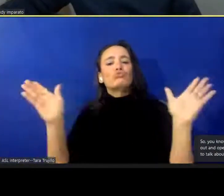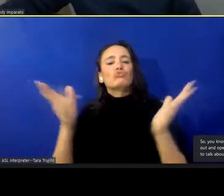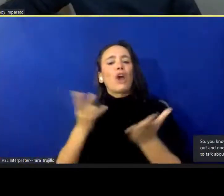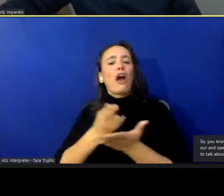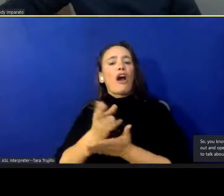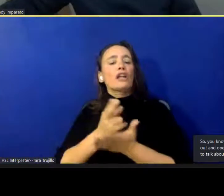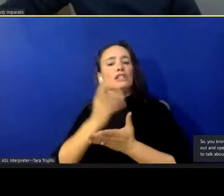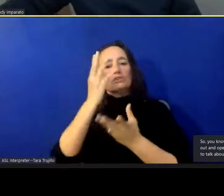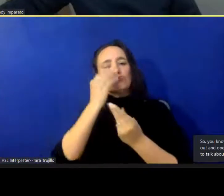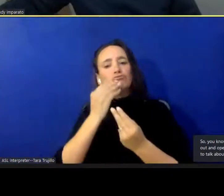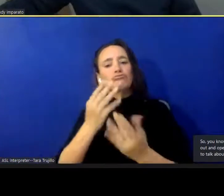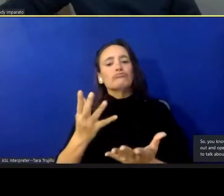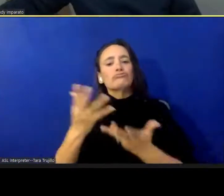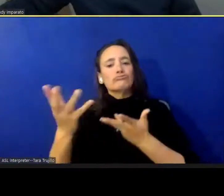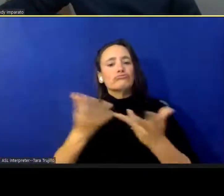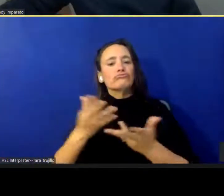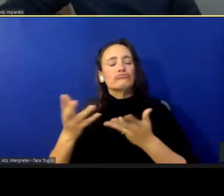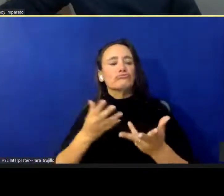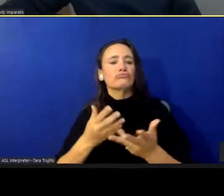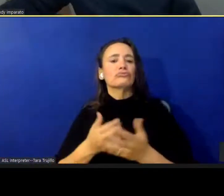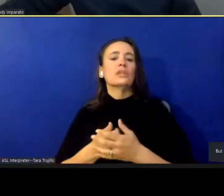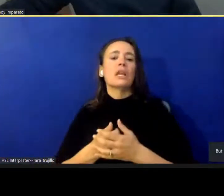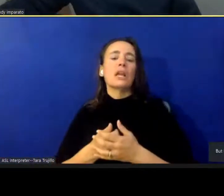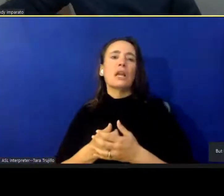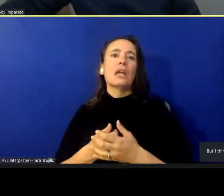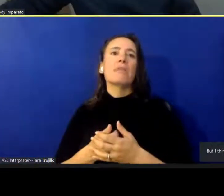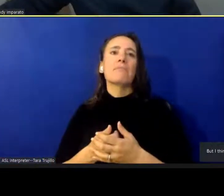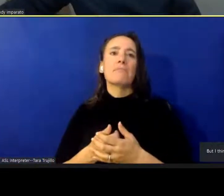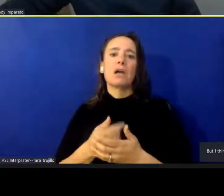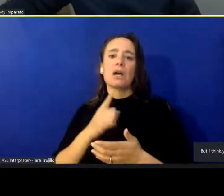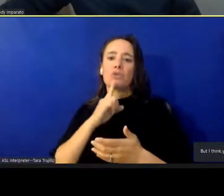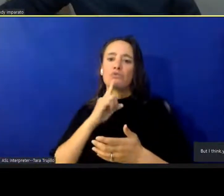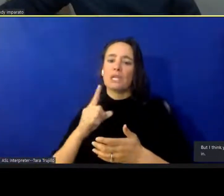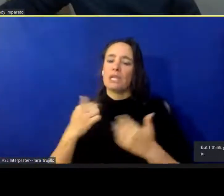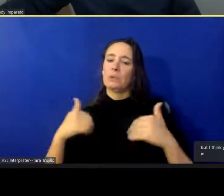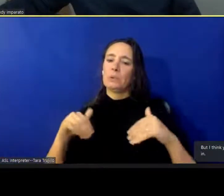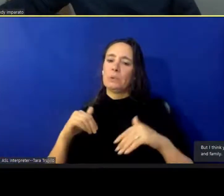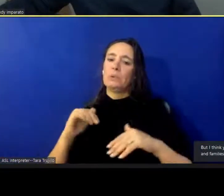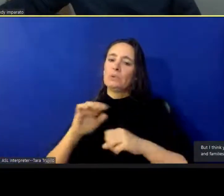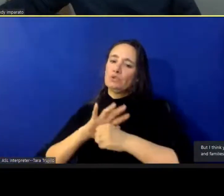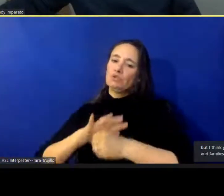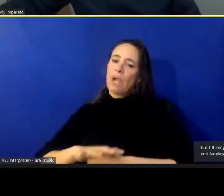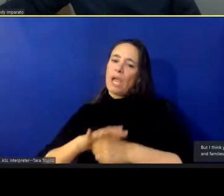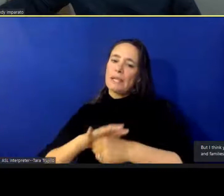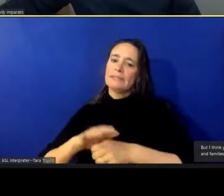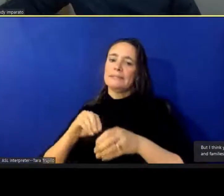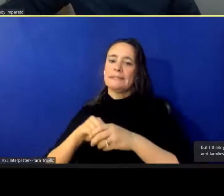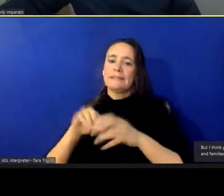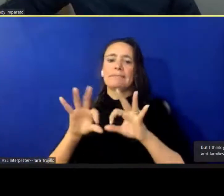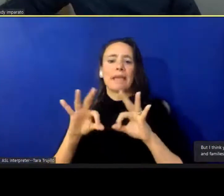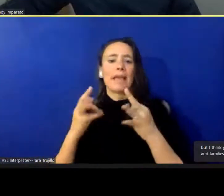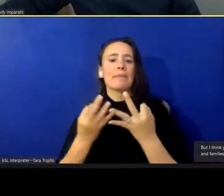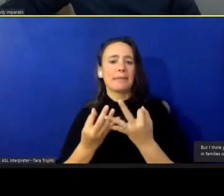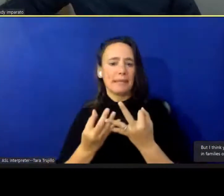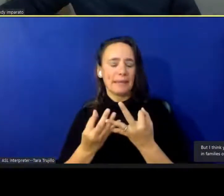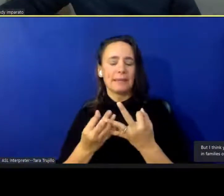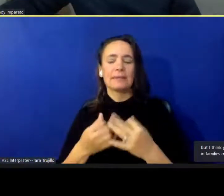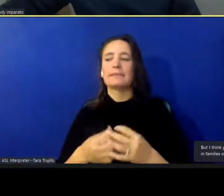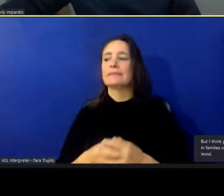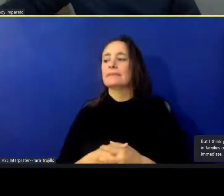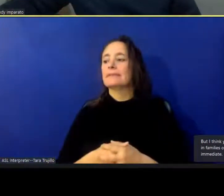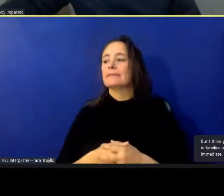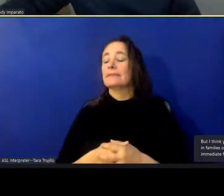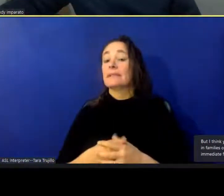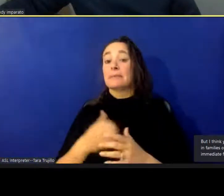it. But I think, it definitely creates stress in families, or at least it can. In my